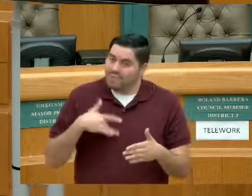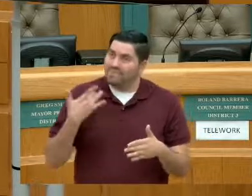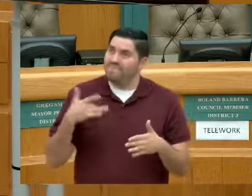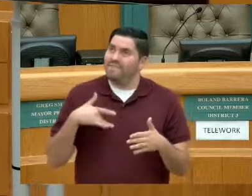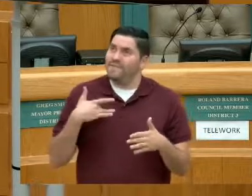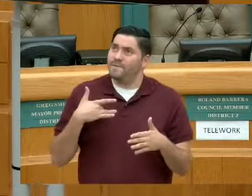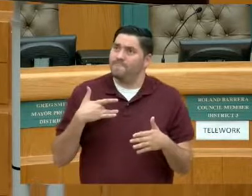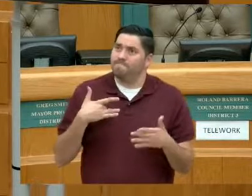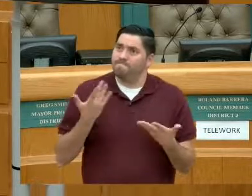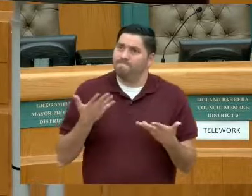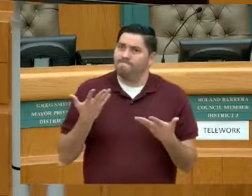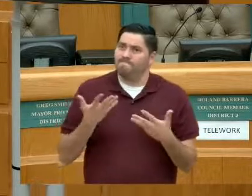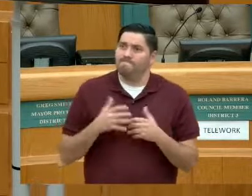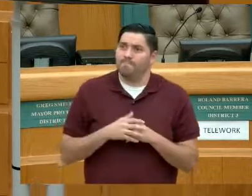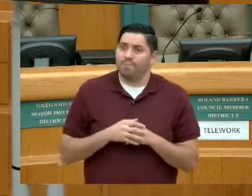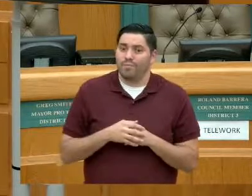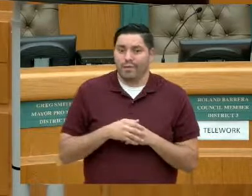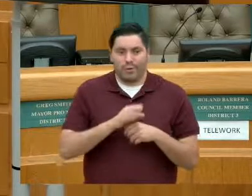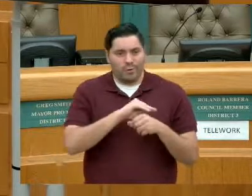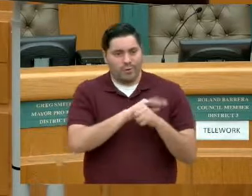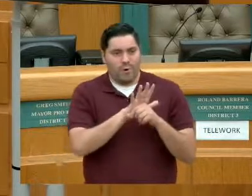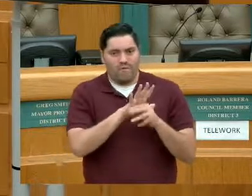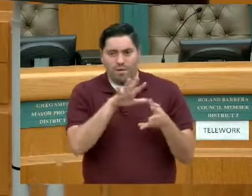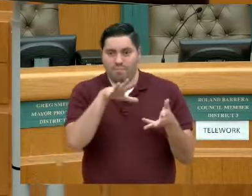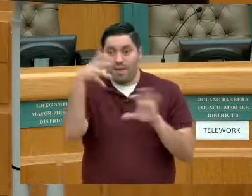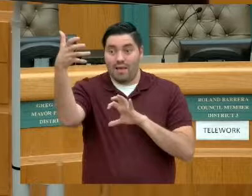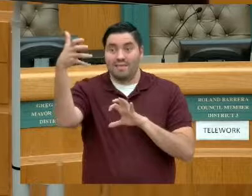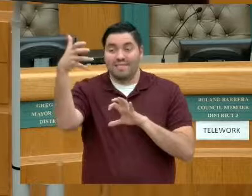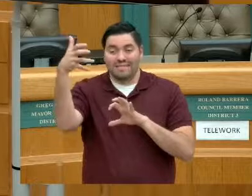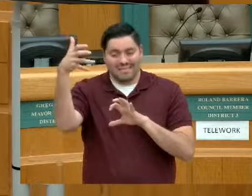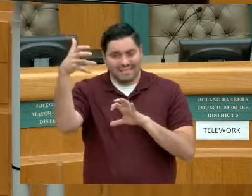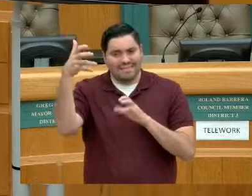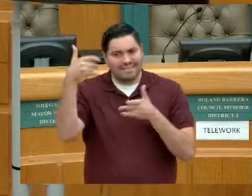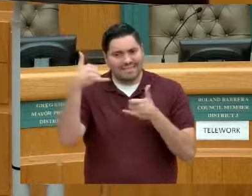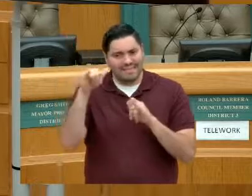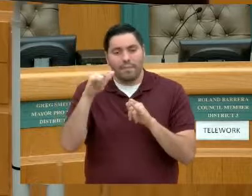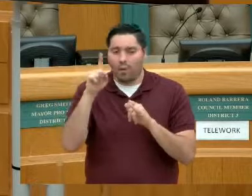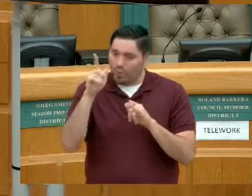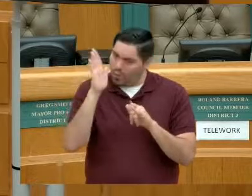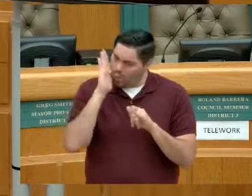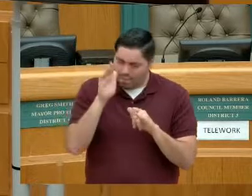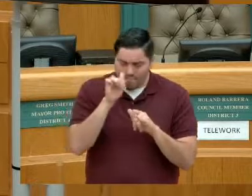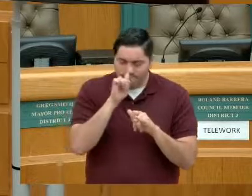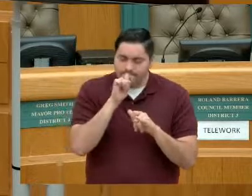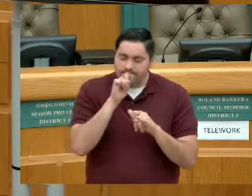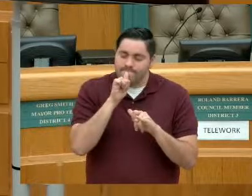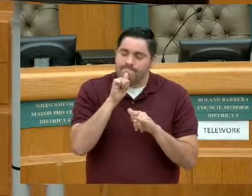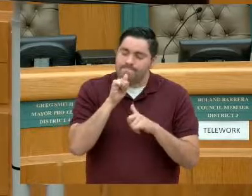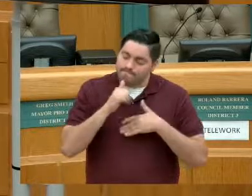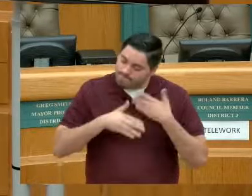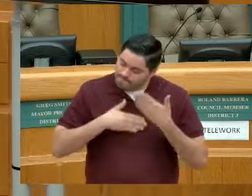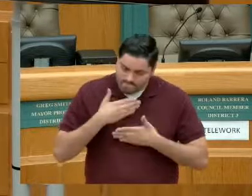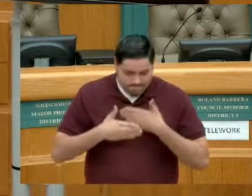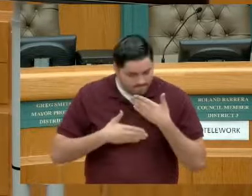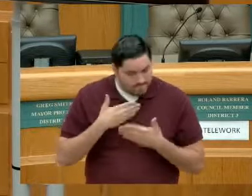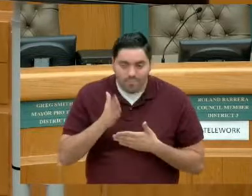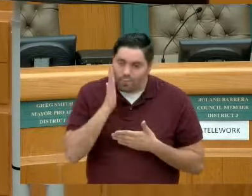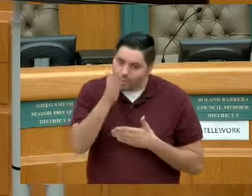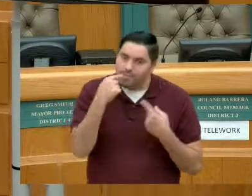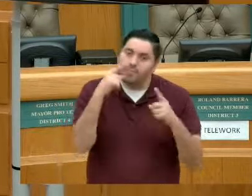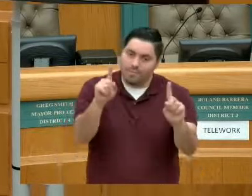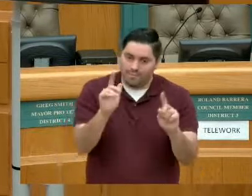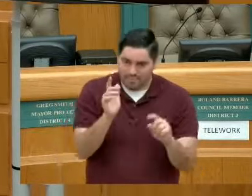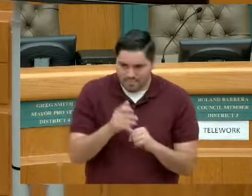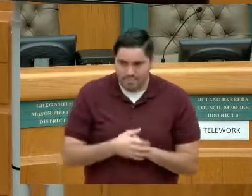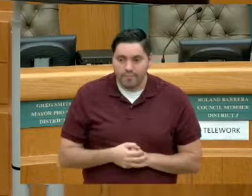what I call the COVID mess, but we're going to survive it, and we're doing well.